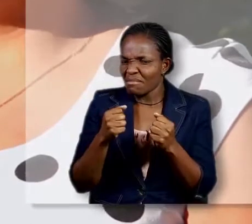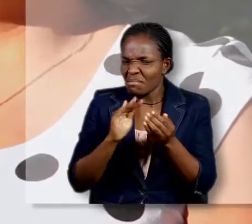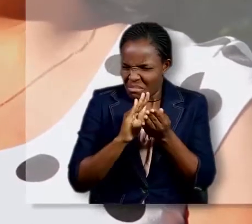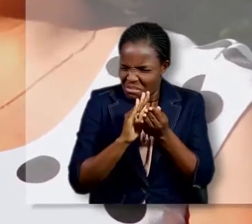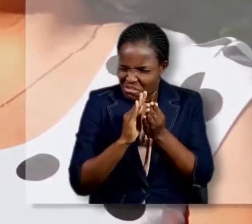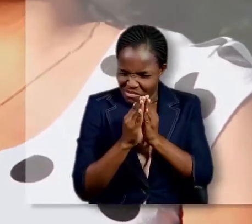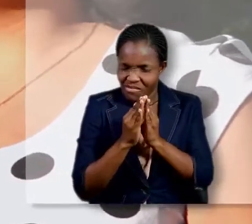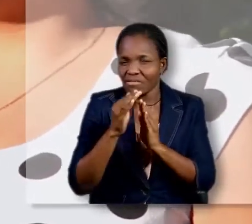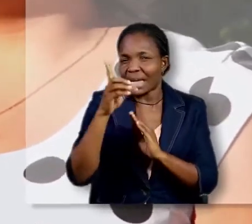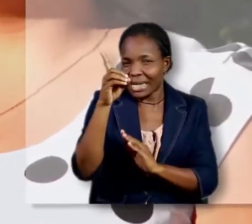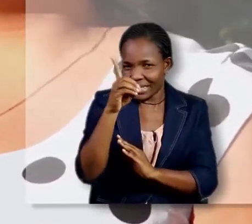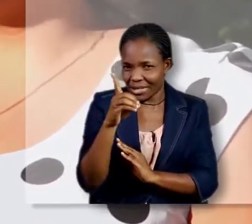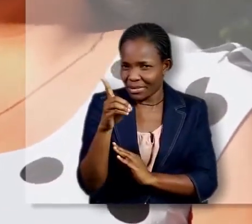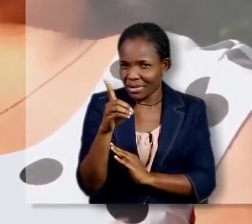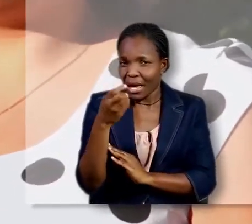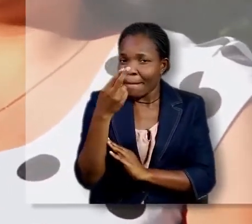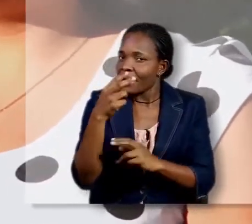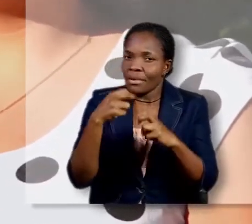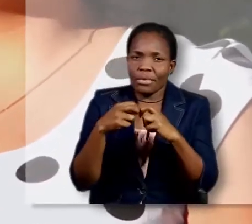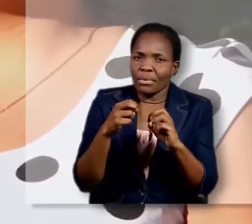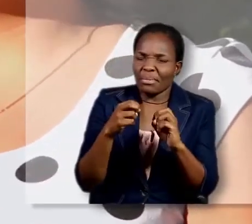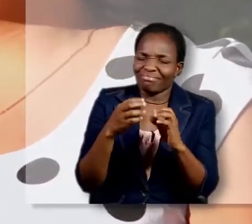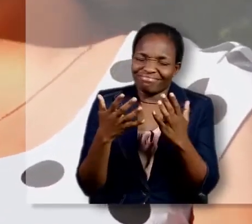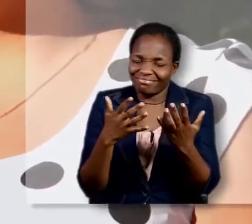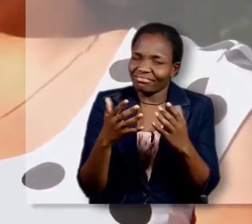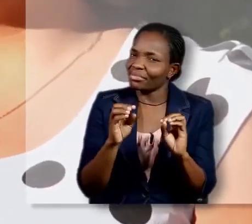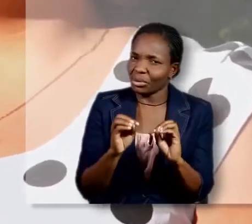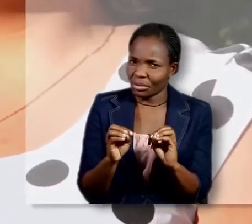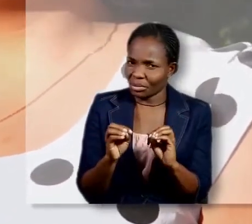So currently there's no problem. It's fine like it is, because